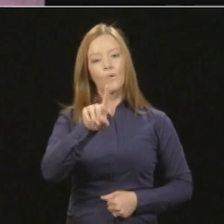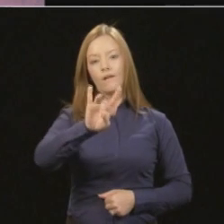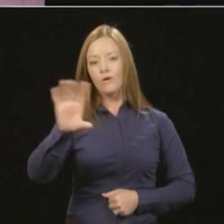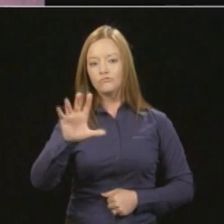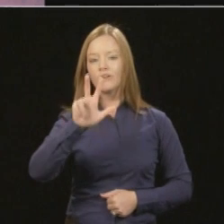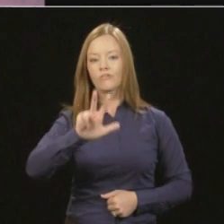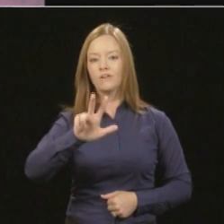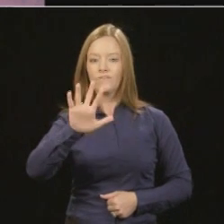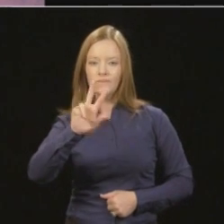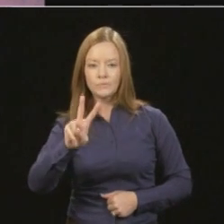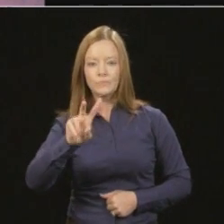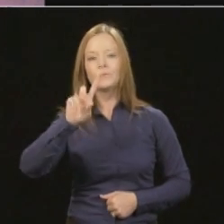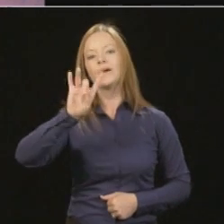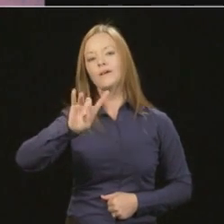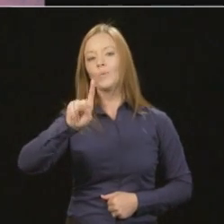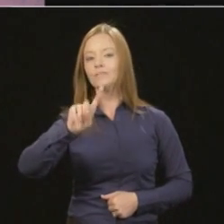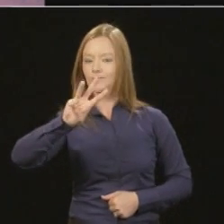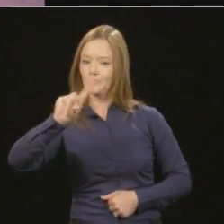at